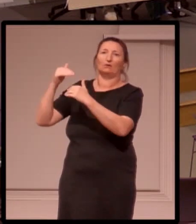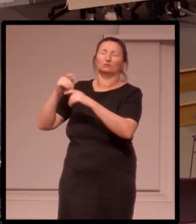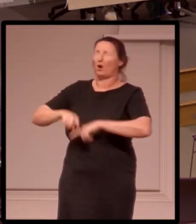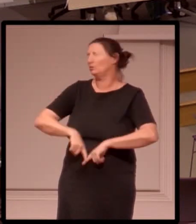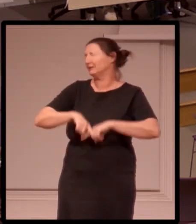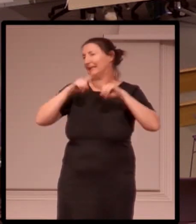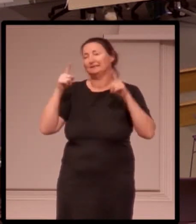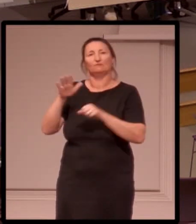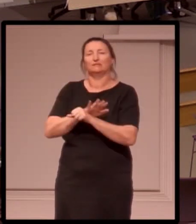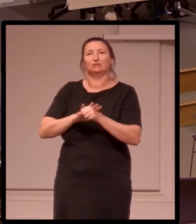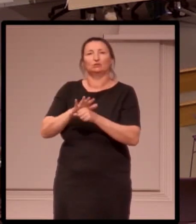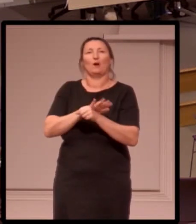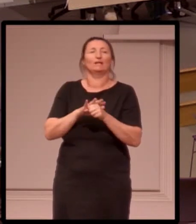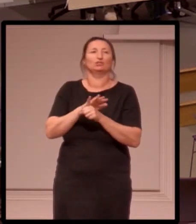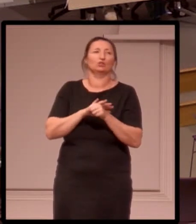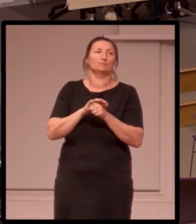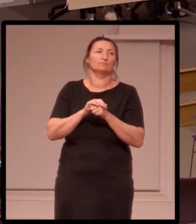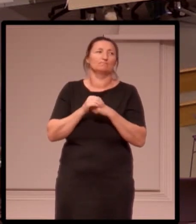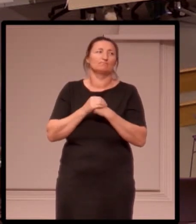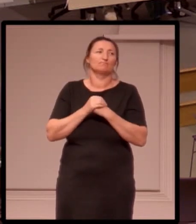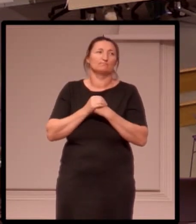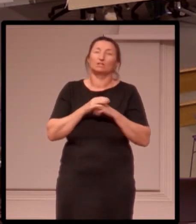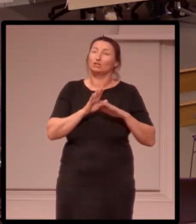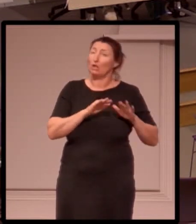being, in kind of child health services.